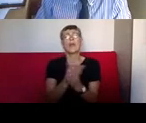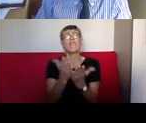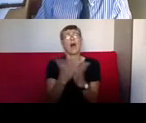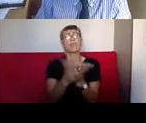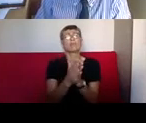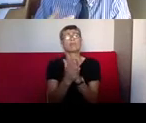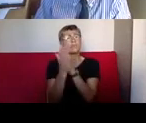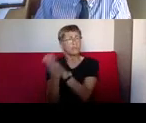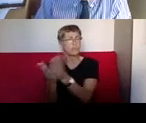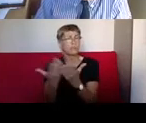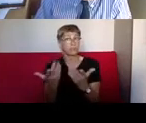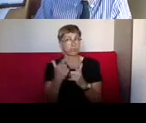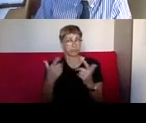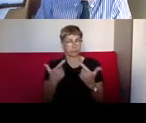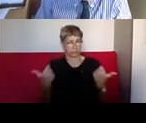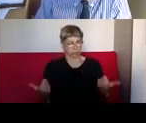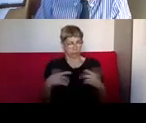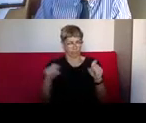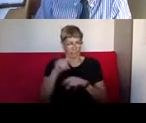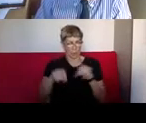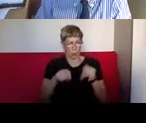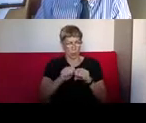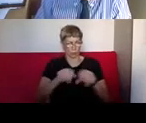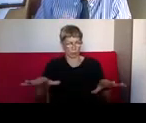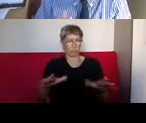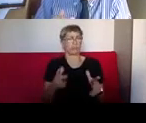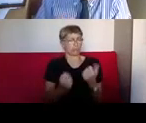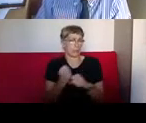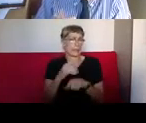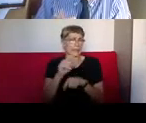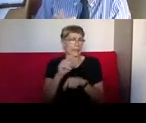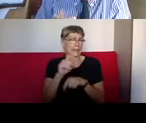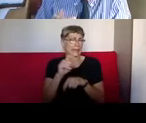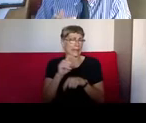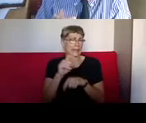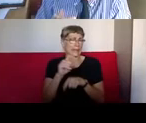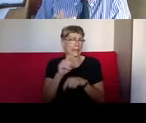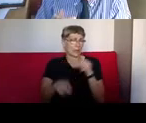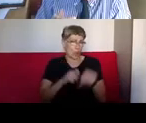course, time has been very strict for several reasons.